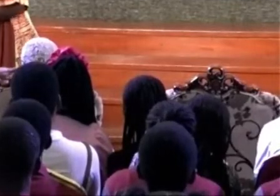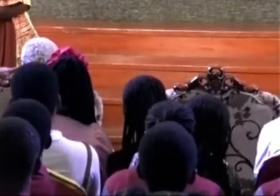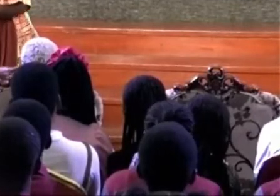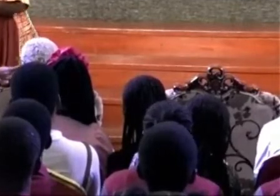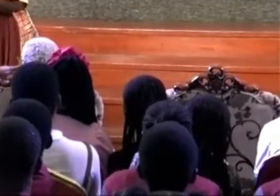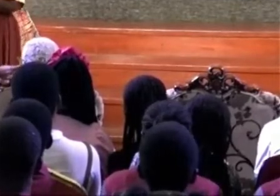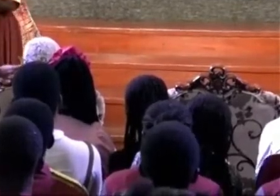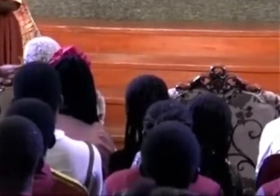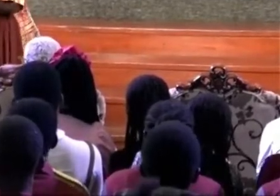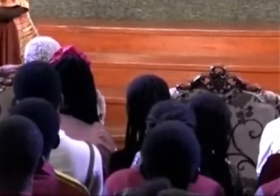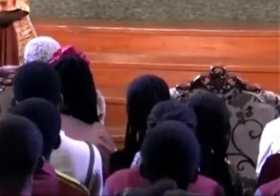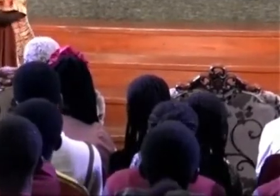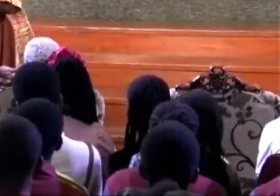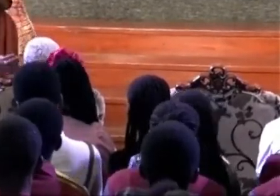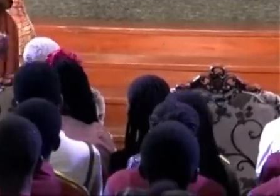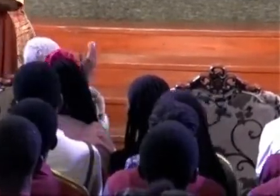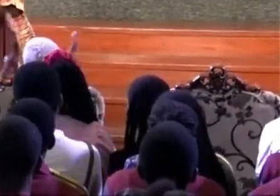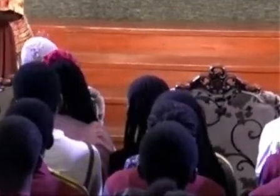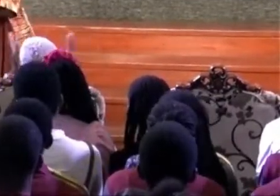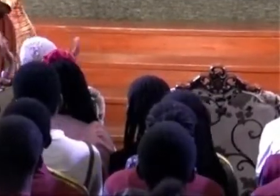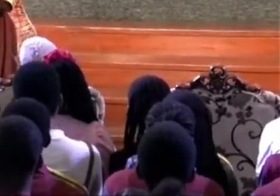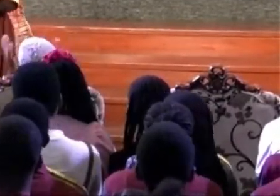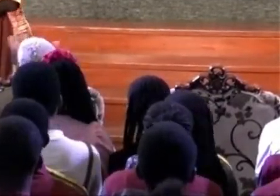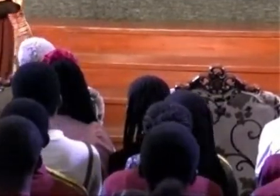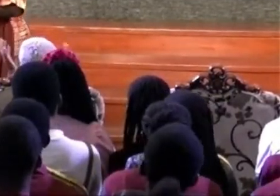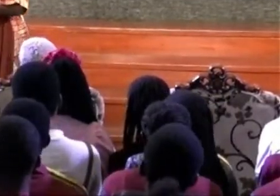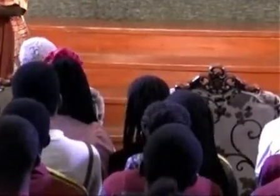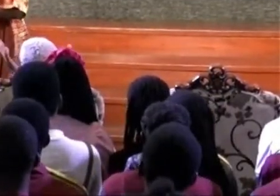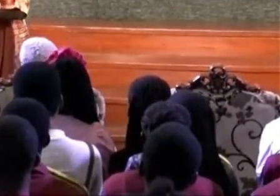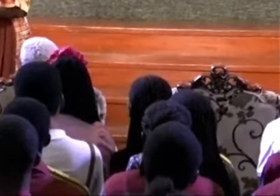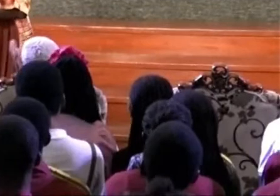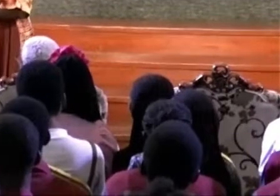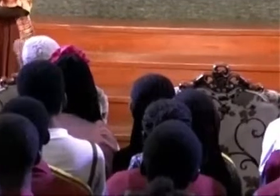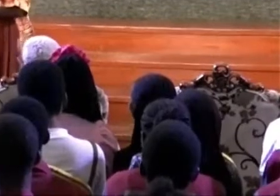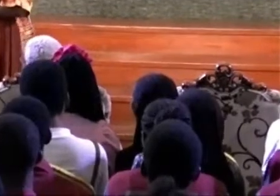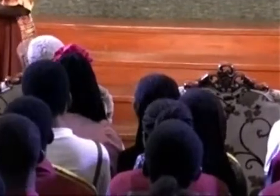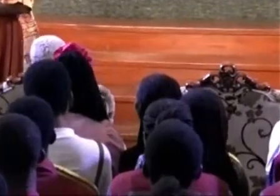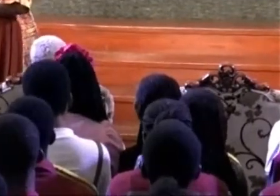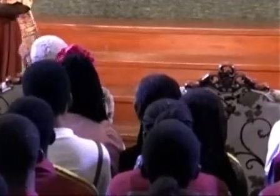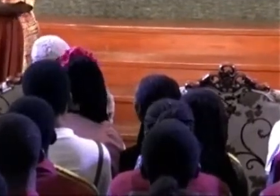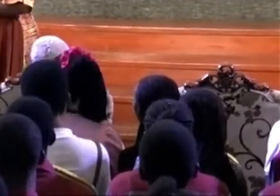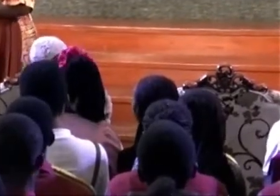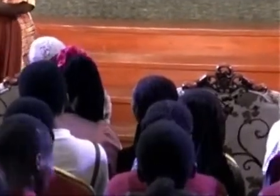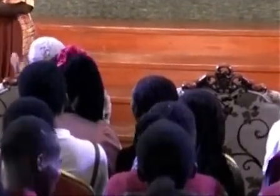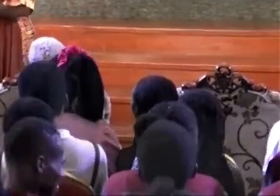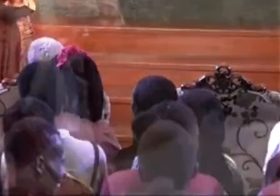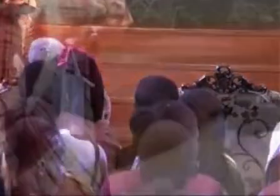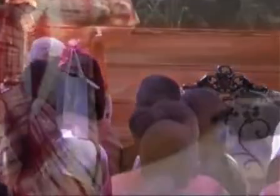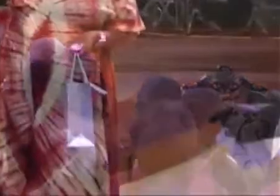0506. It is indeed 0506, and Olivia Na Obodai gets to win. Oh, where's